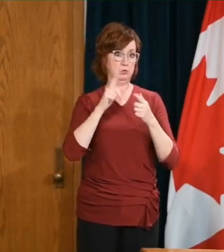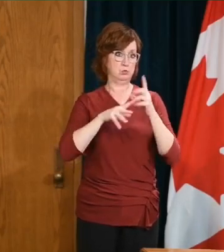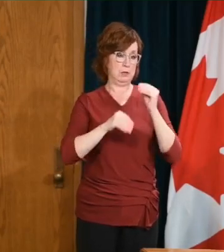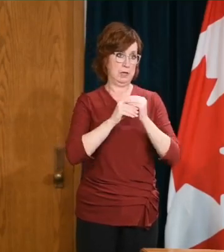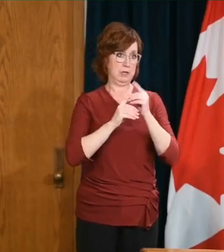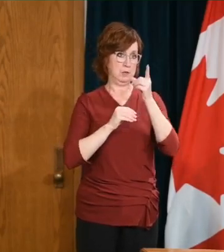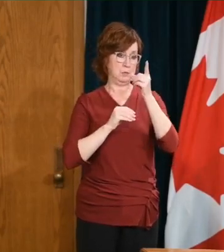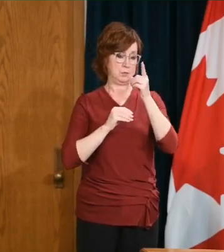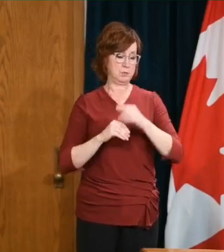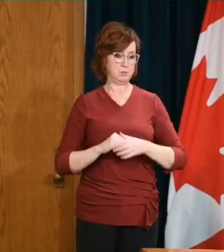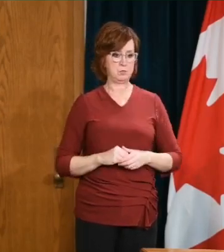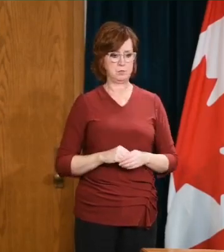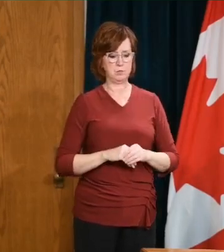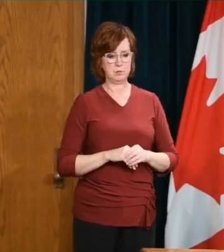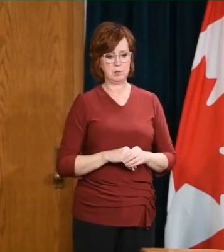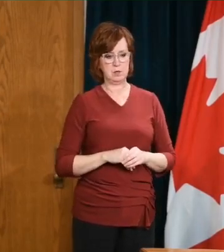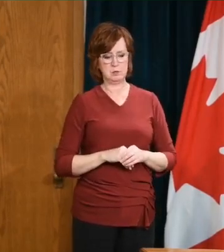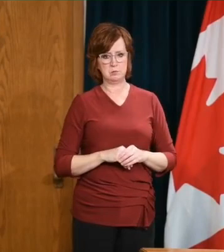instance.